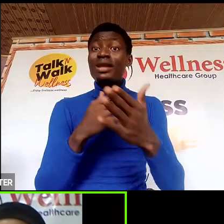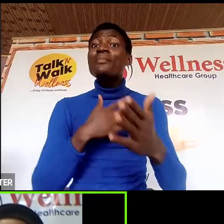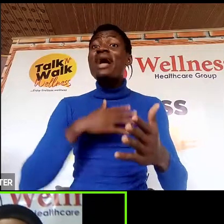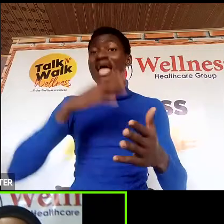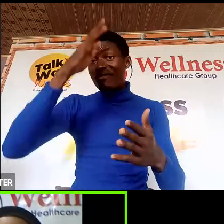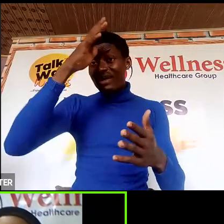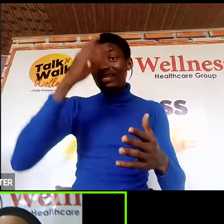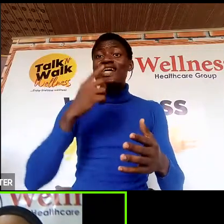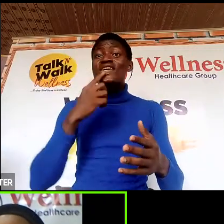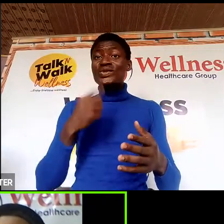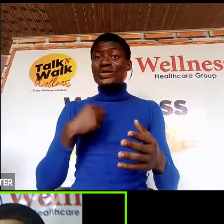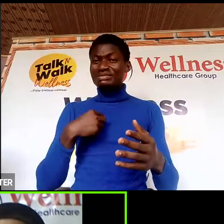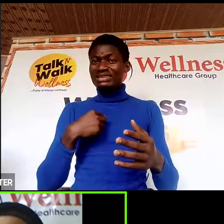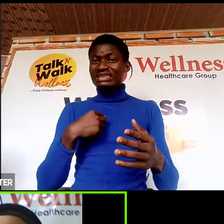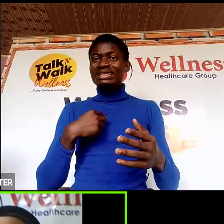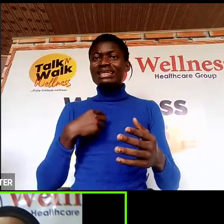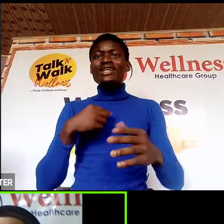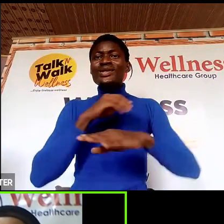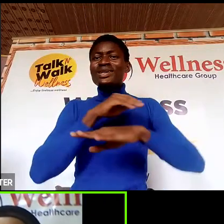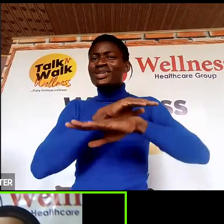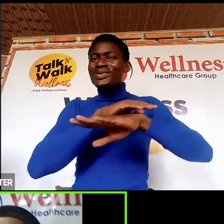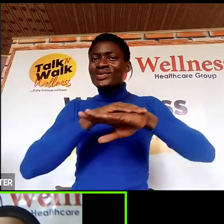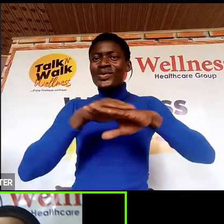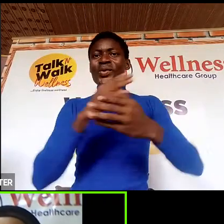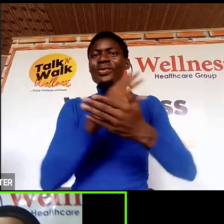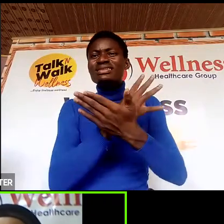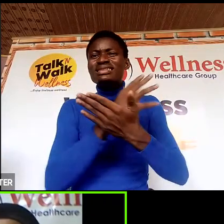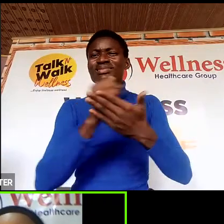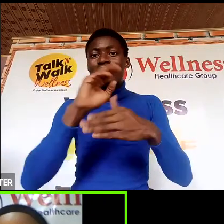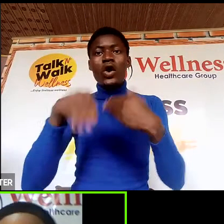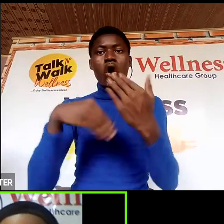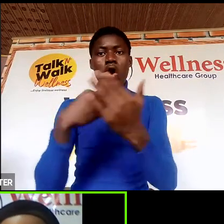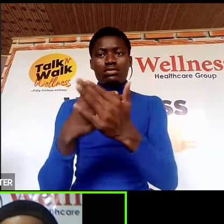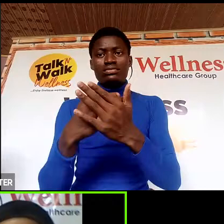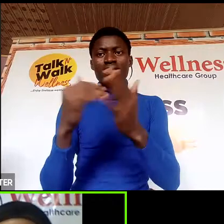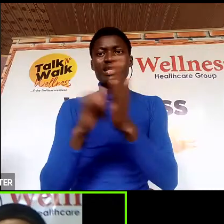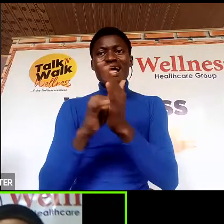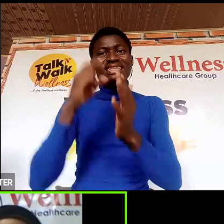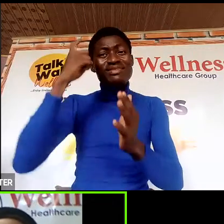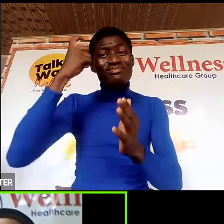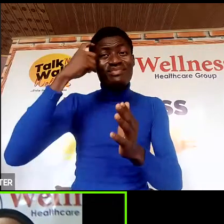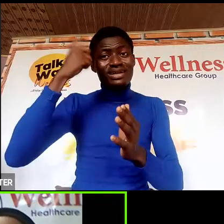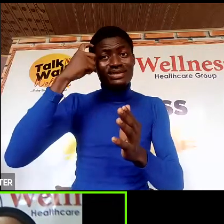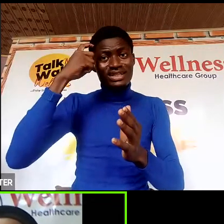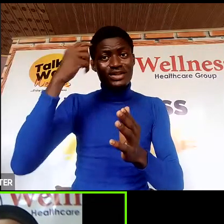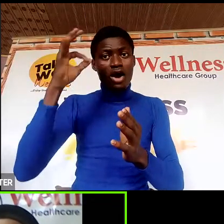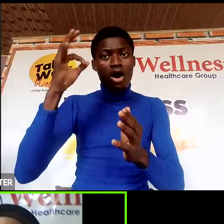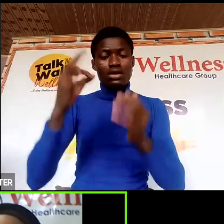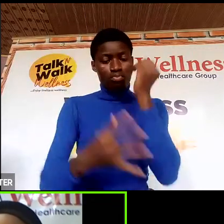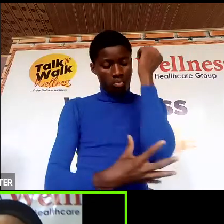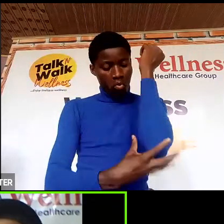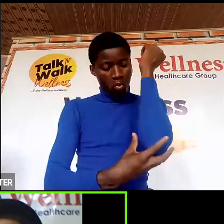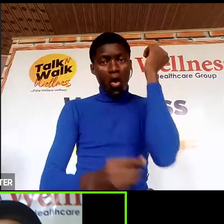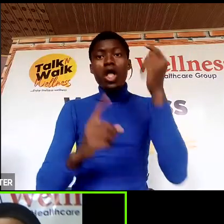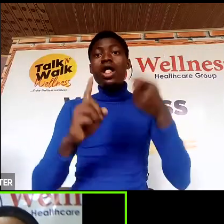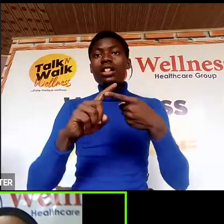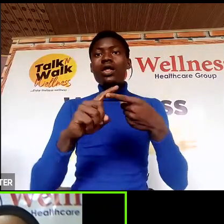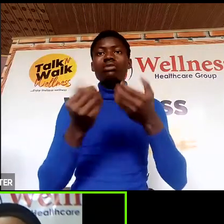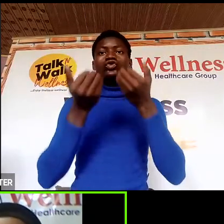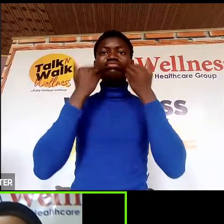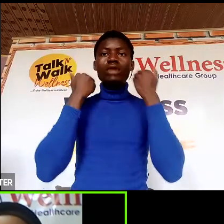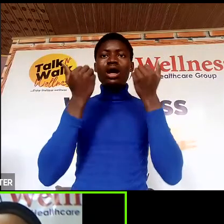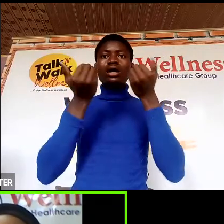of the poor to spend all. And it's the language of the poor to always say and assume the position of not